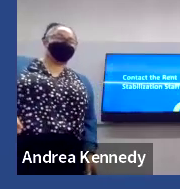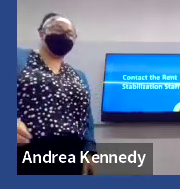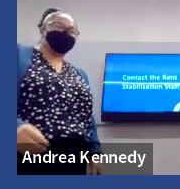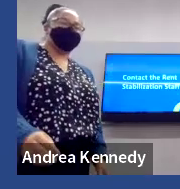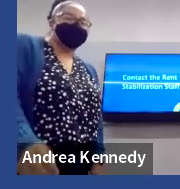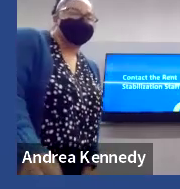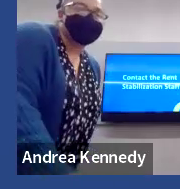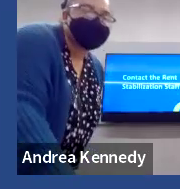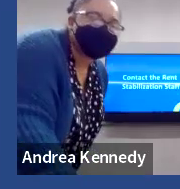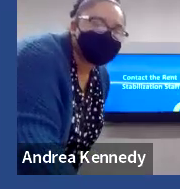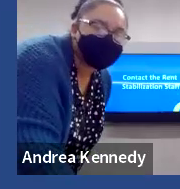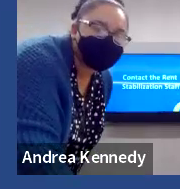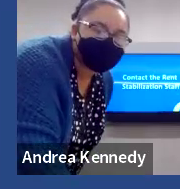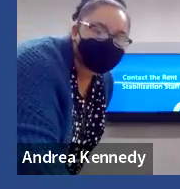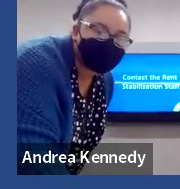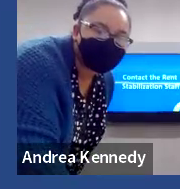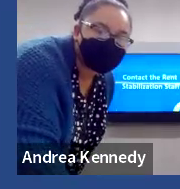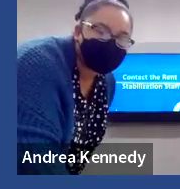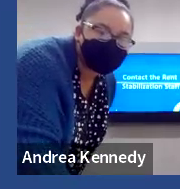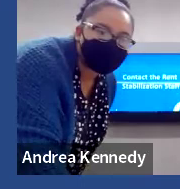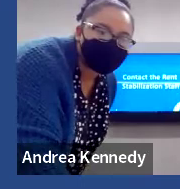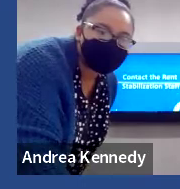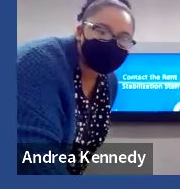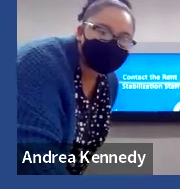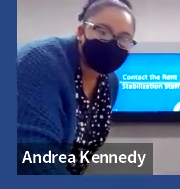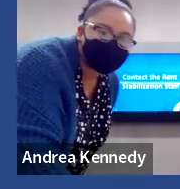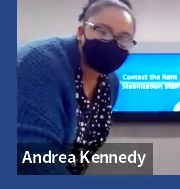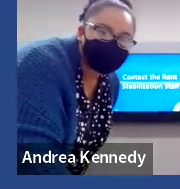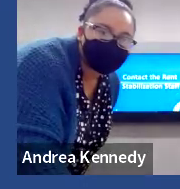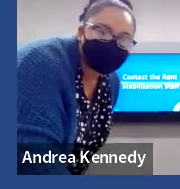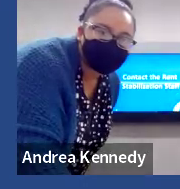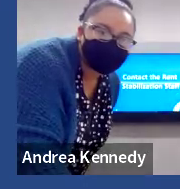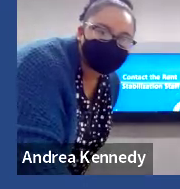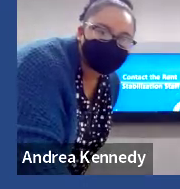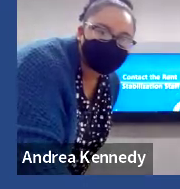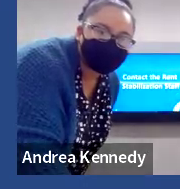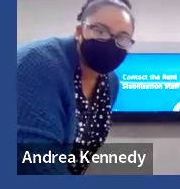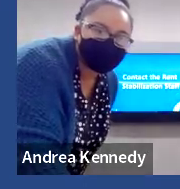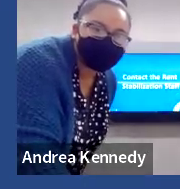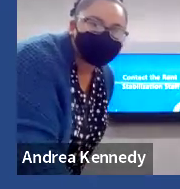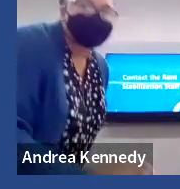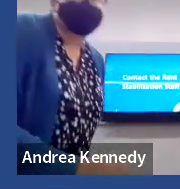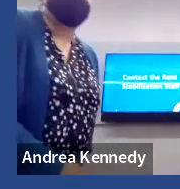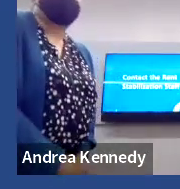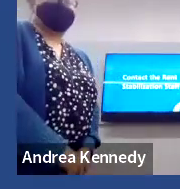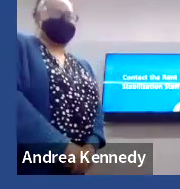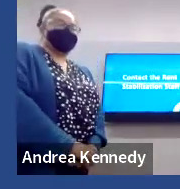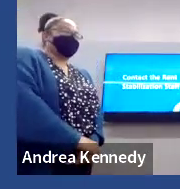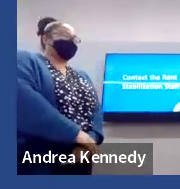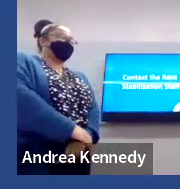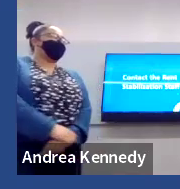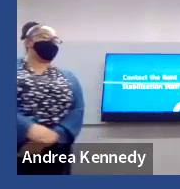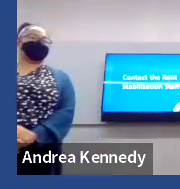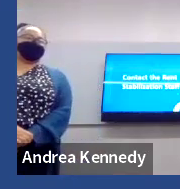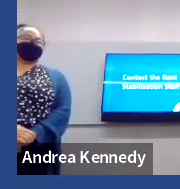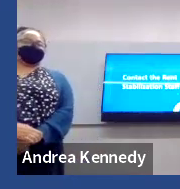a los que están aquí en persona. Tenemos las copias y a los que están por videollamada se les va a enviar por correo electrónico una